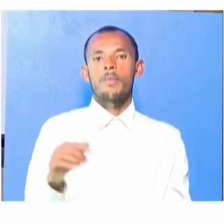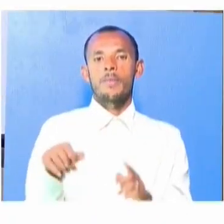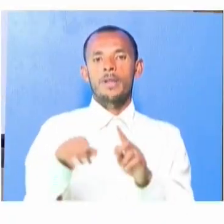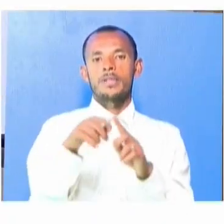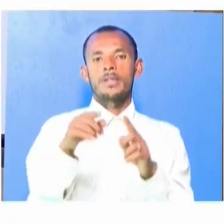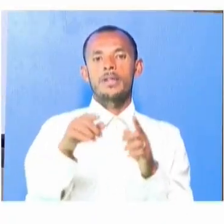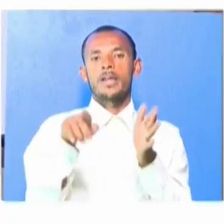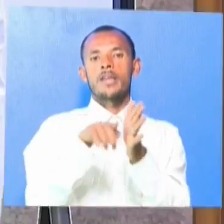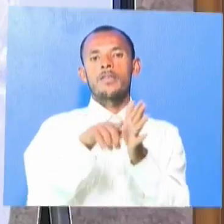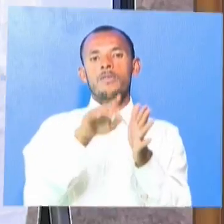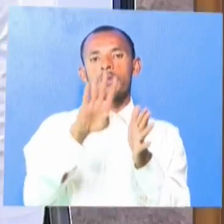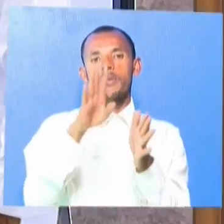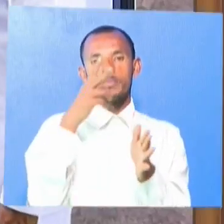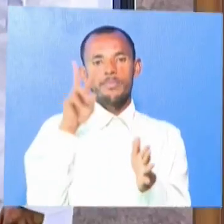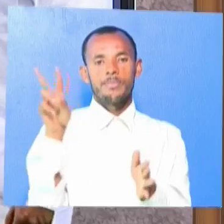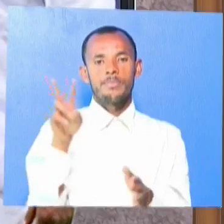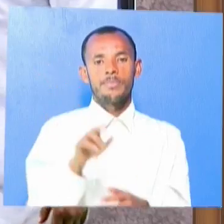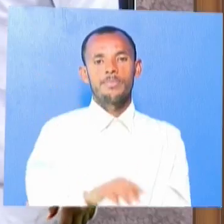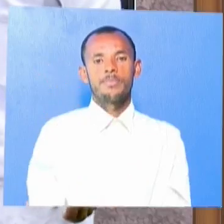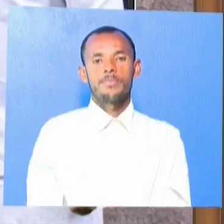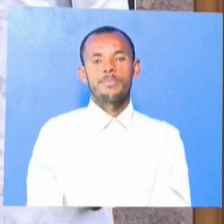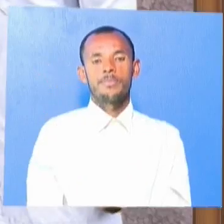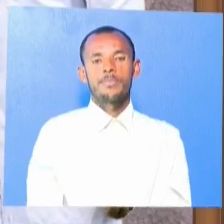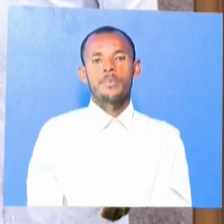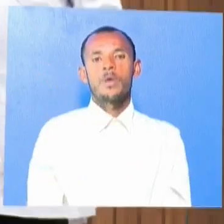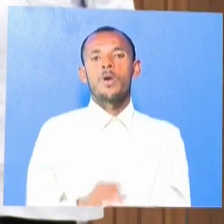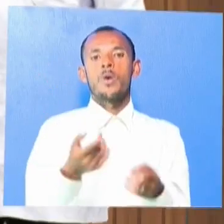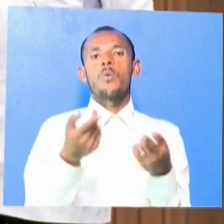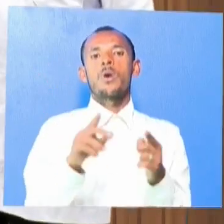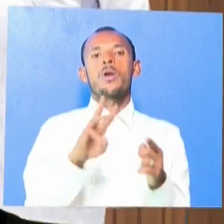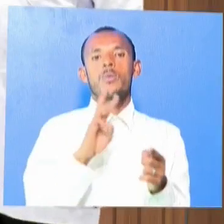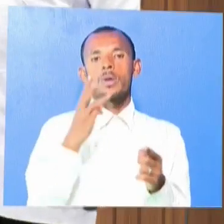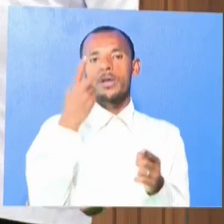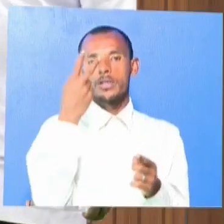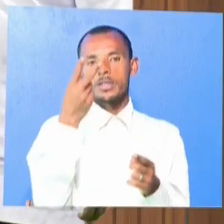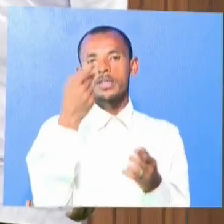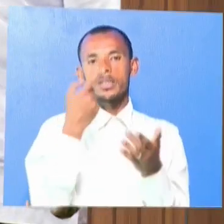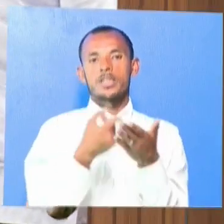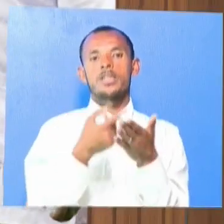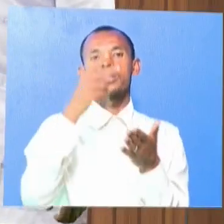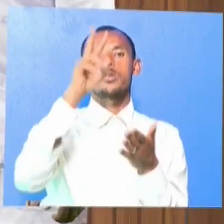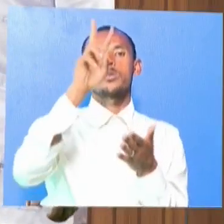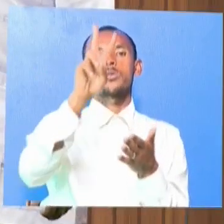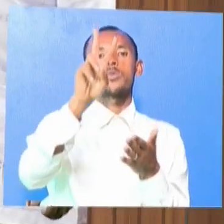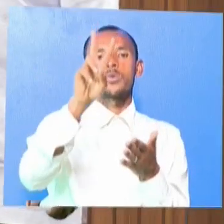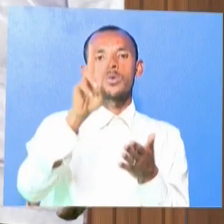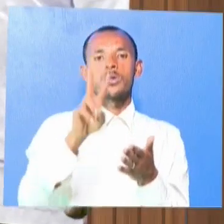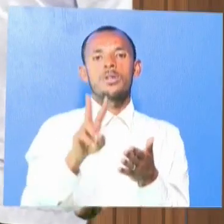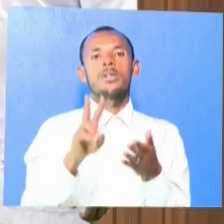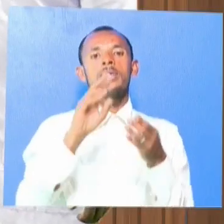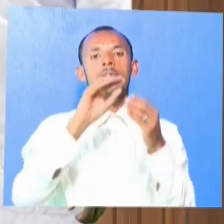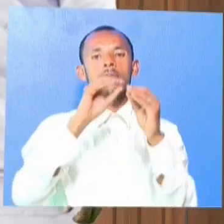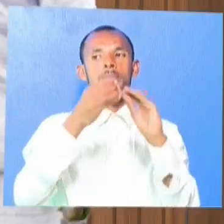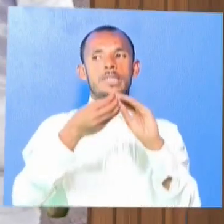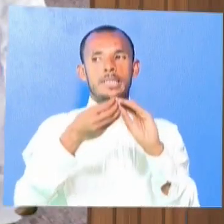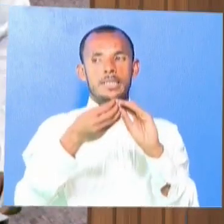-4 is here. When you see these two